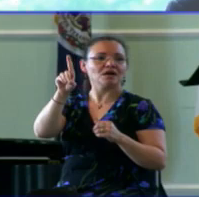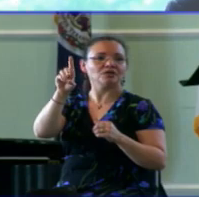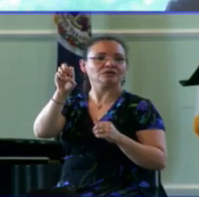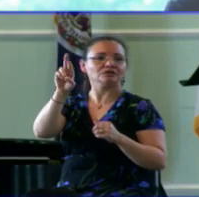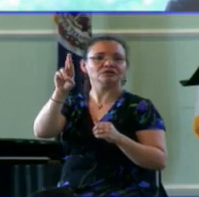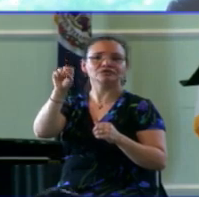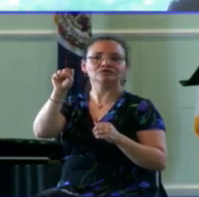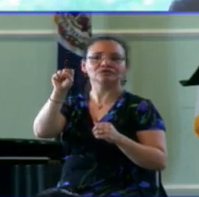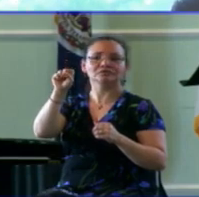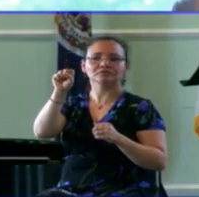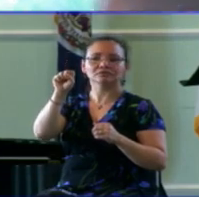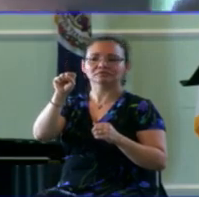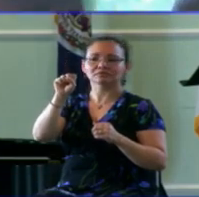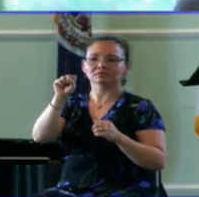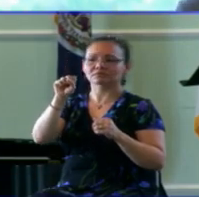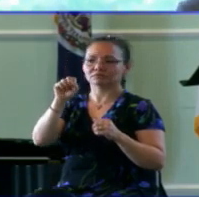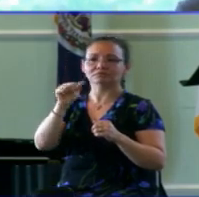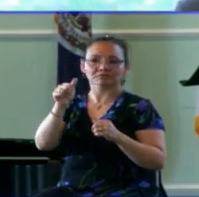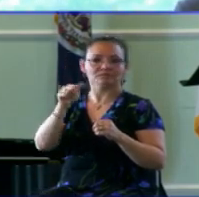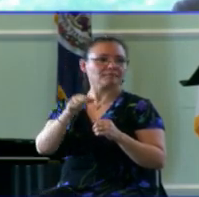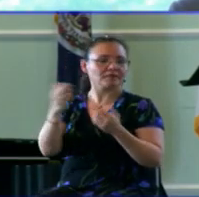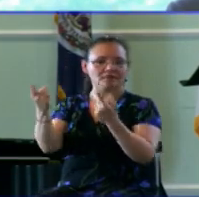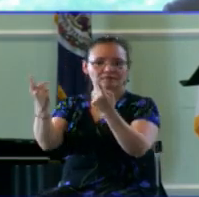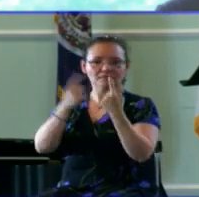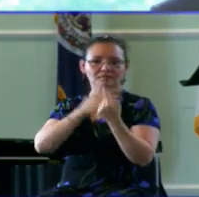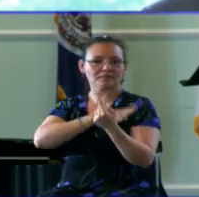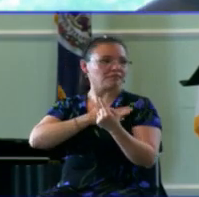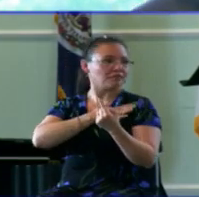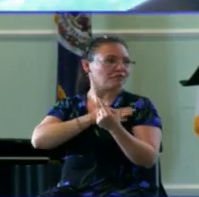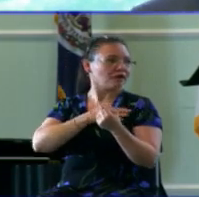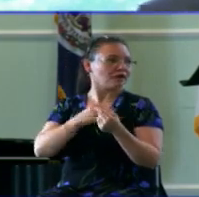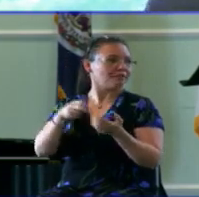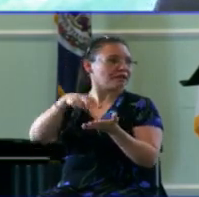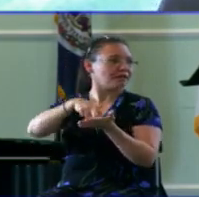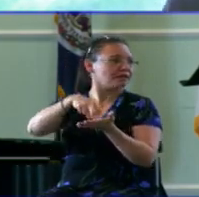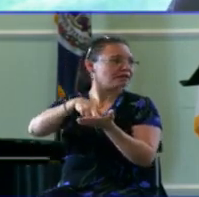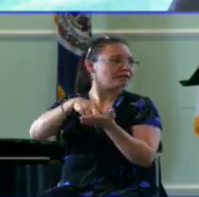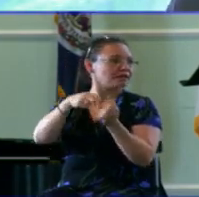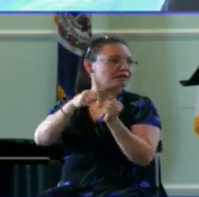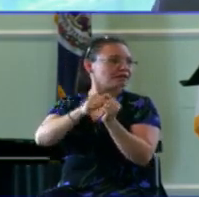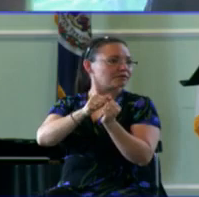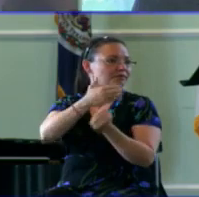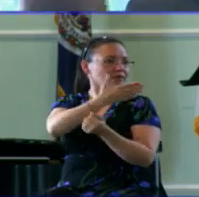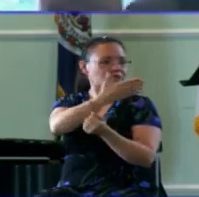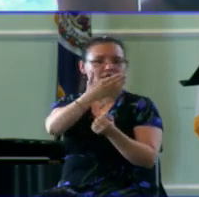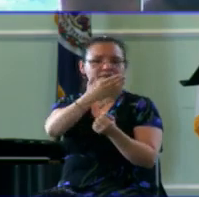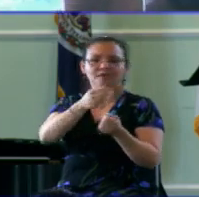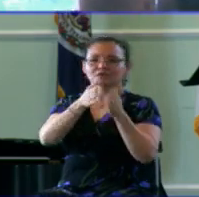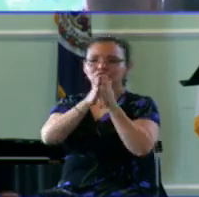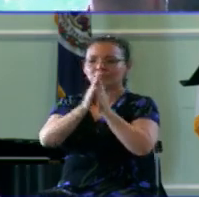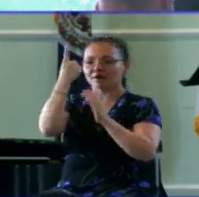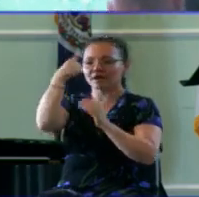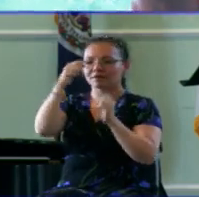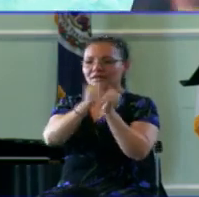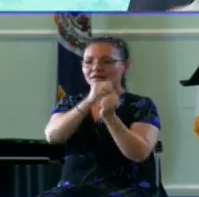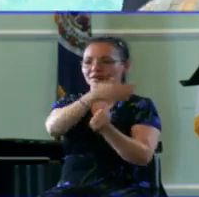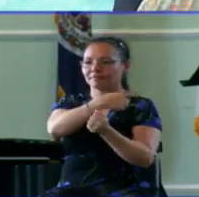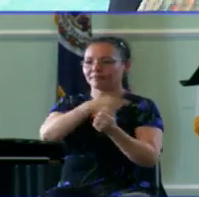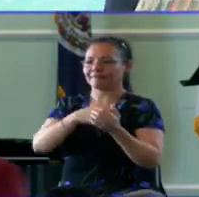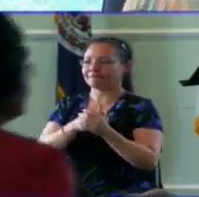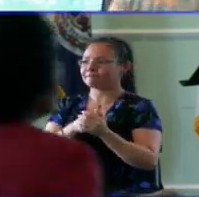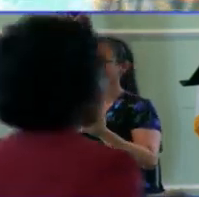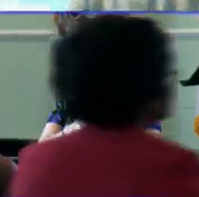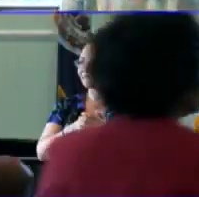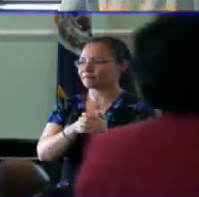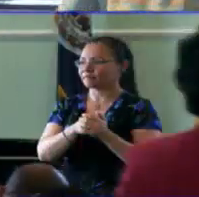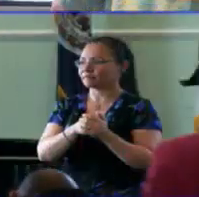here, if you're able to kneel together with us as we pray for Brother Carl. So just kneel right here